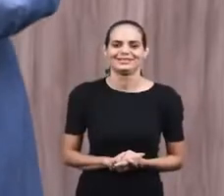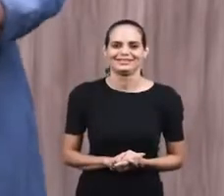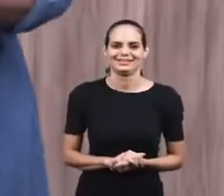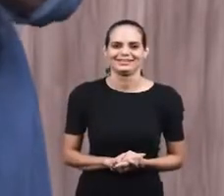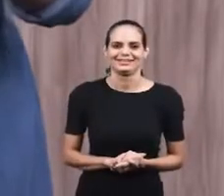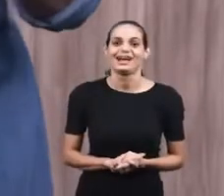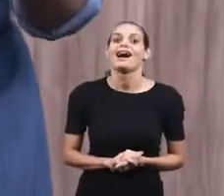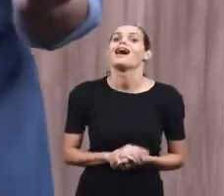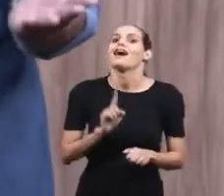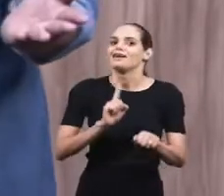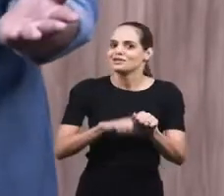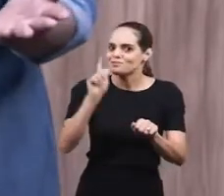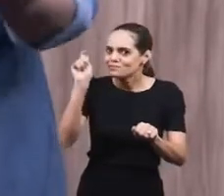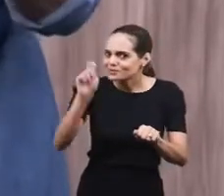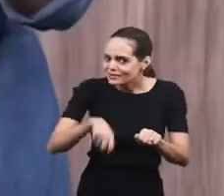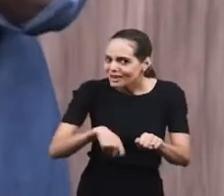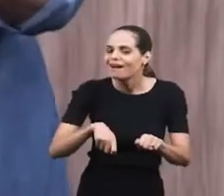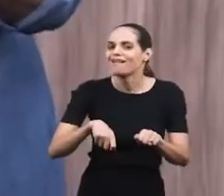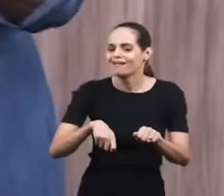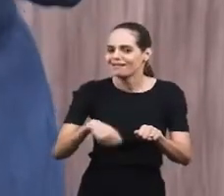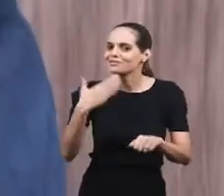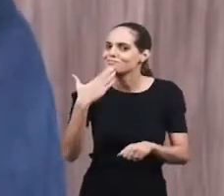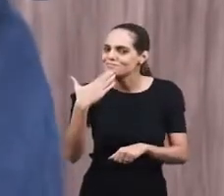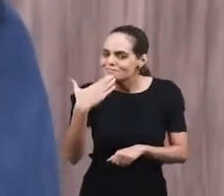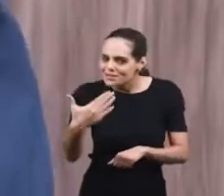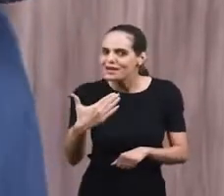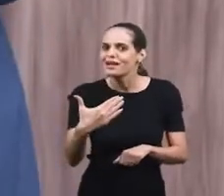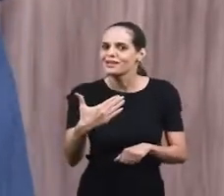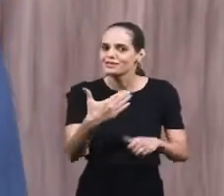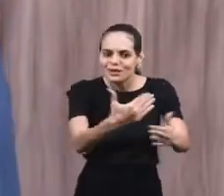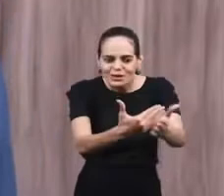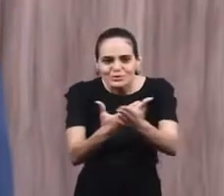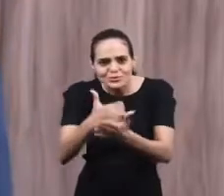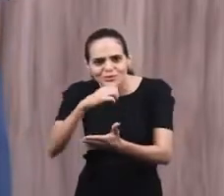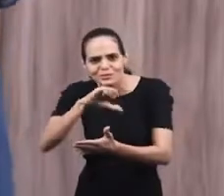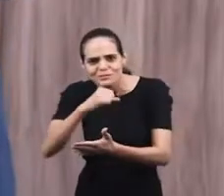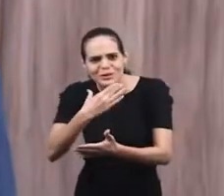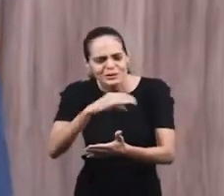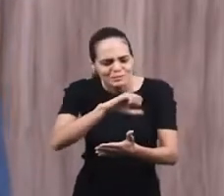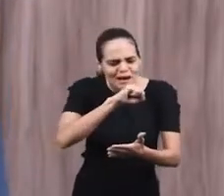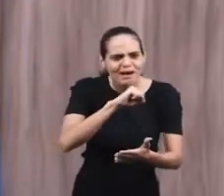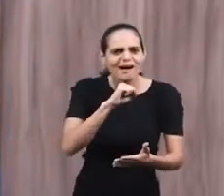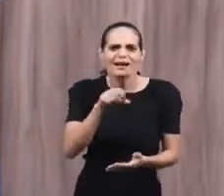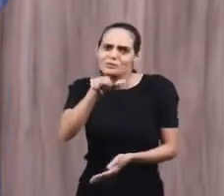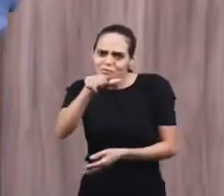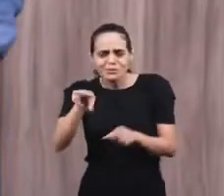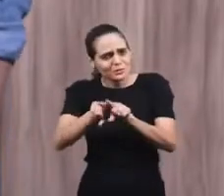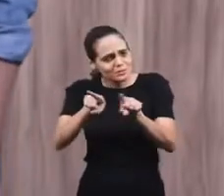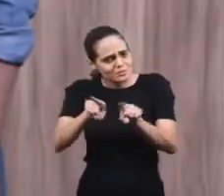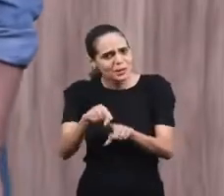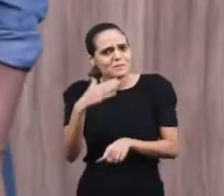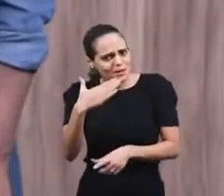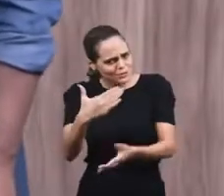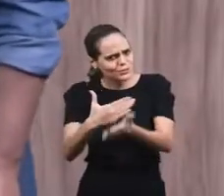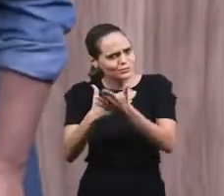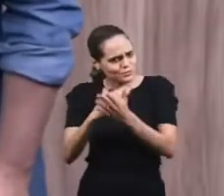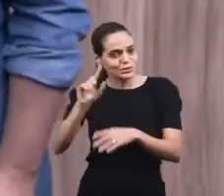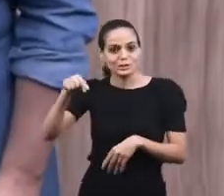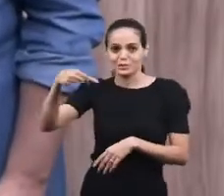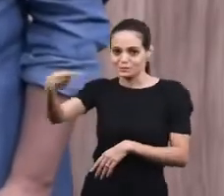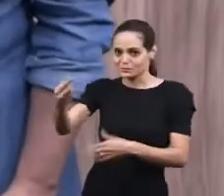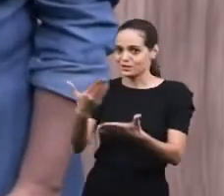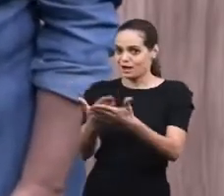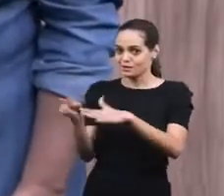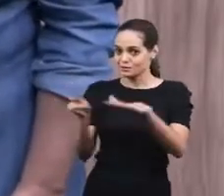time. Ask your mom, your dad, or your older siblings, and let's participate. And in the next class, we're going